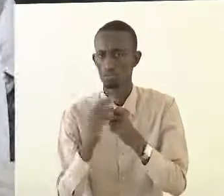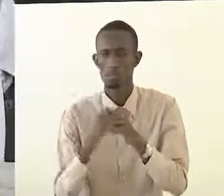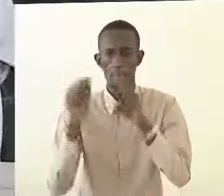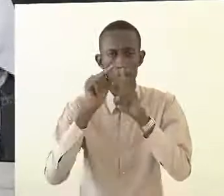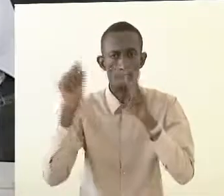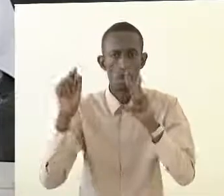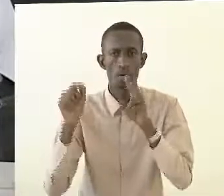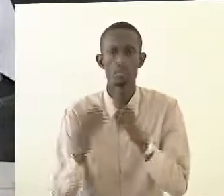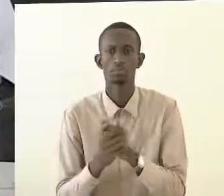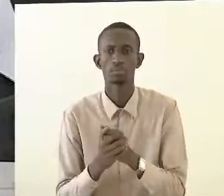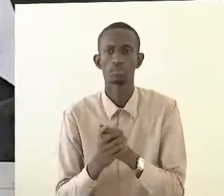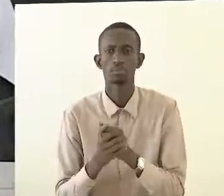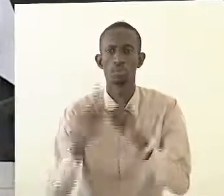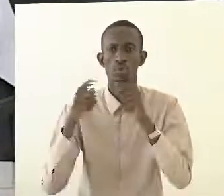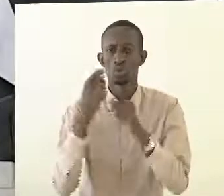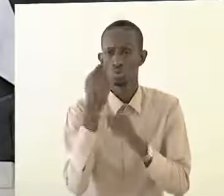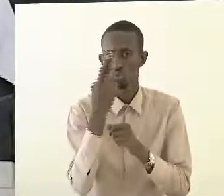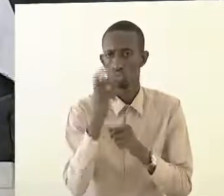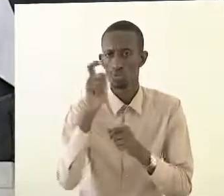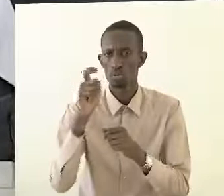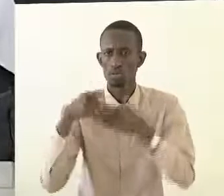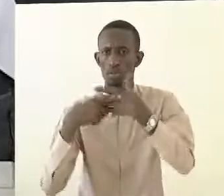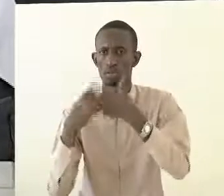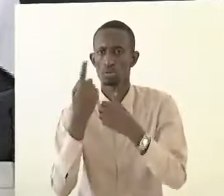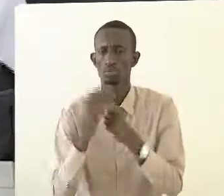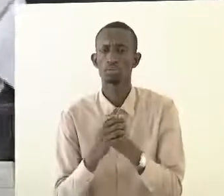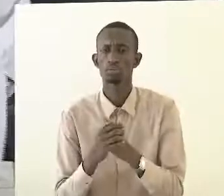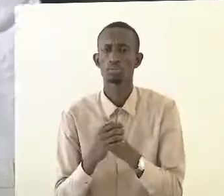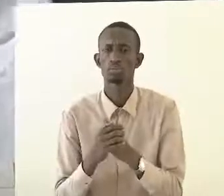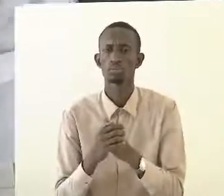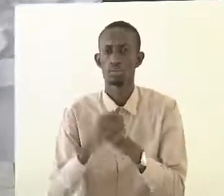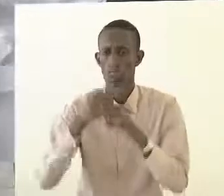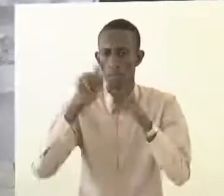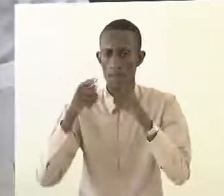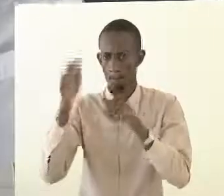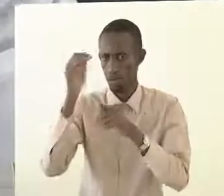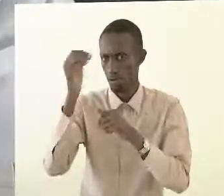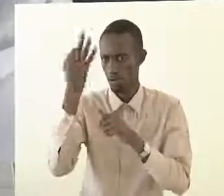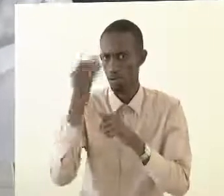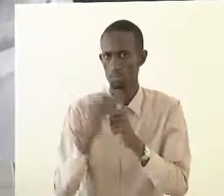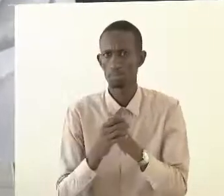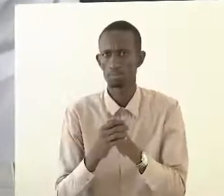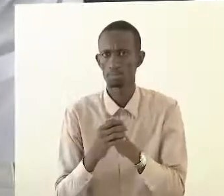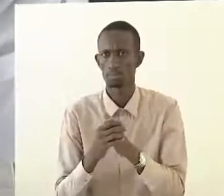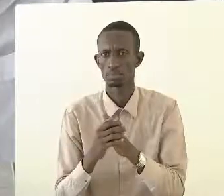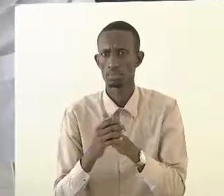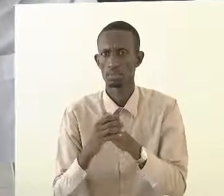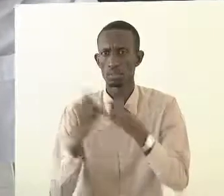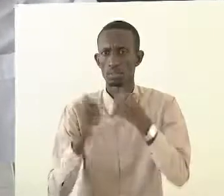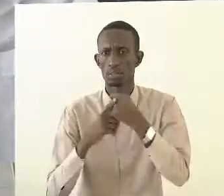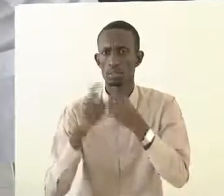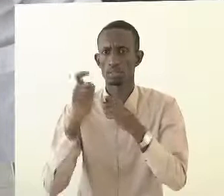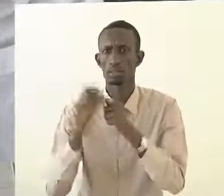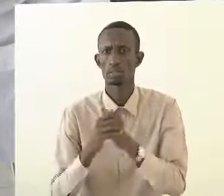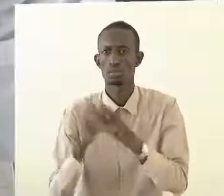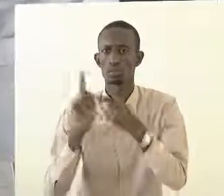of 2x minus 1 power 3 times 6x